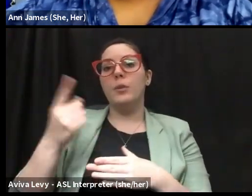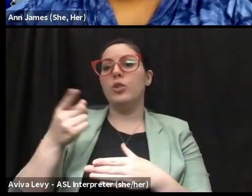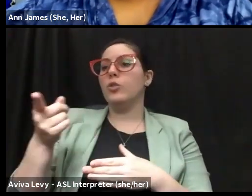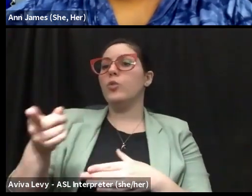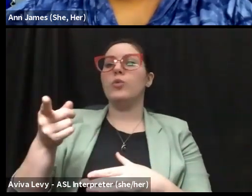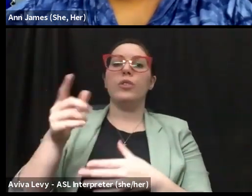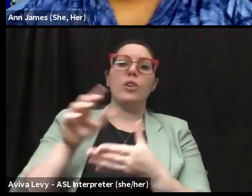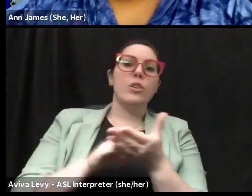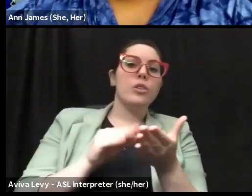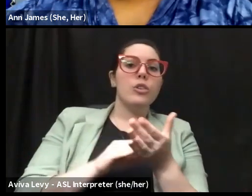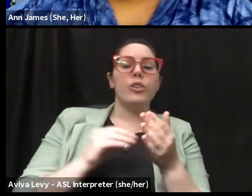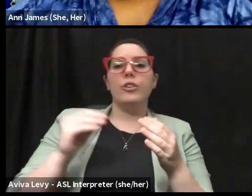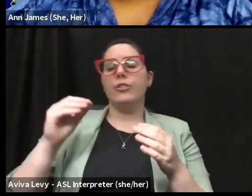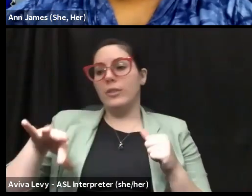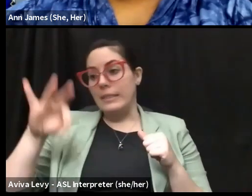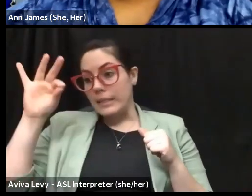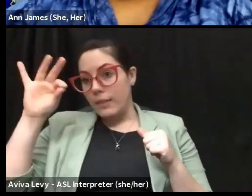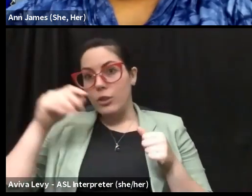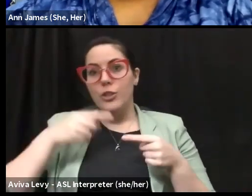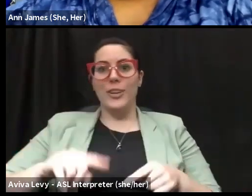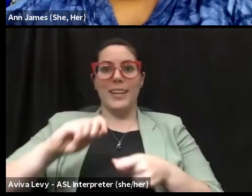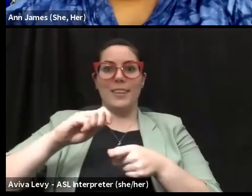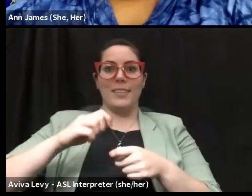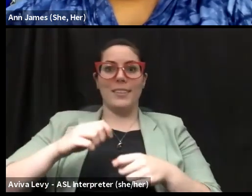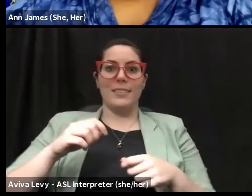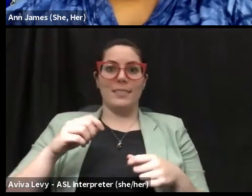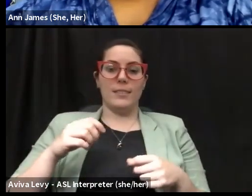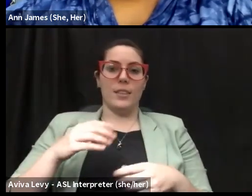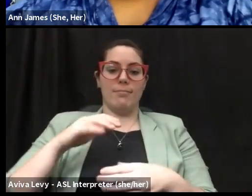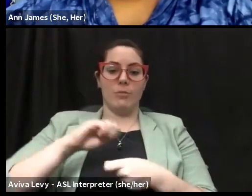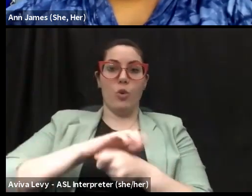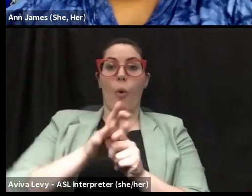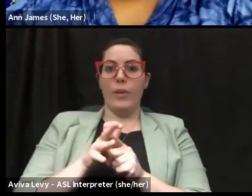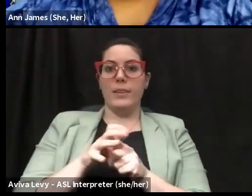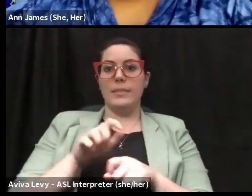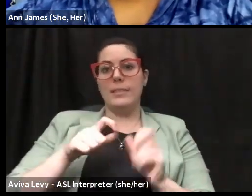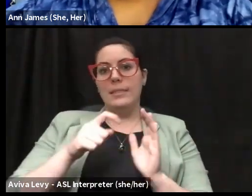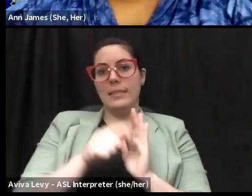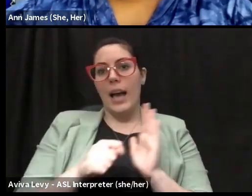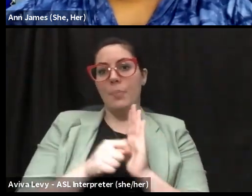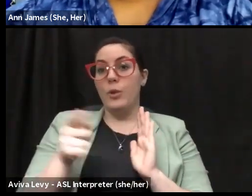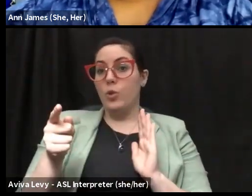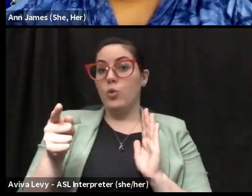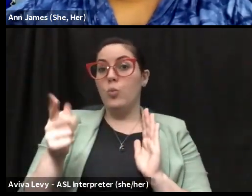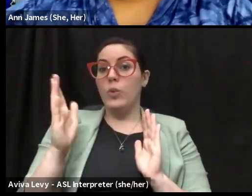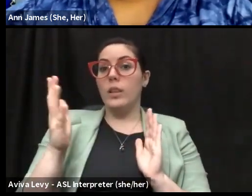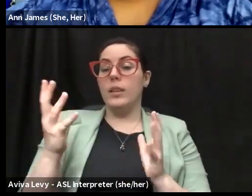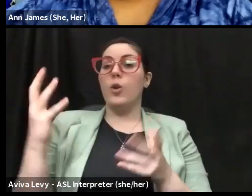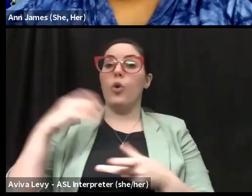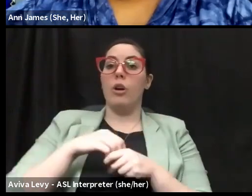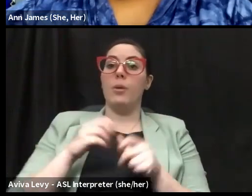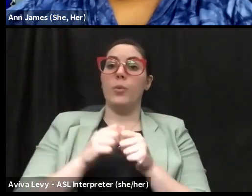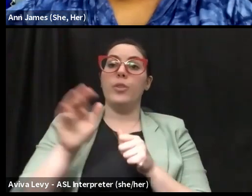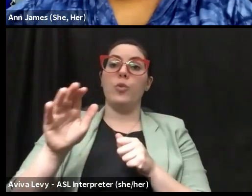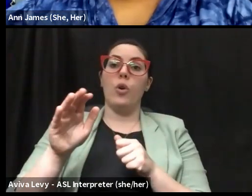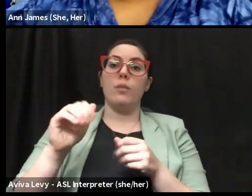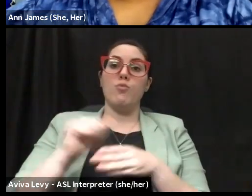during this quarantine period that you plan to incorporate into your practice as an artist?